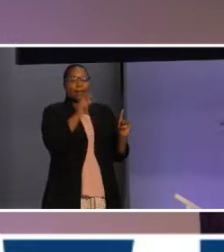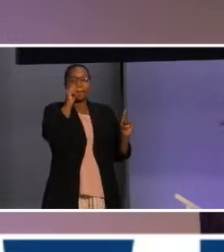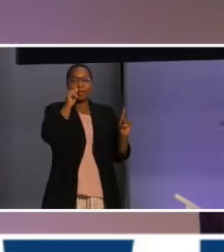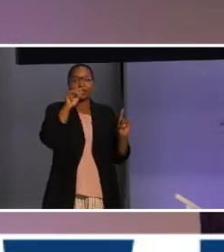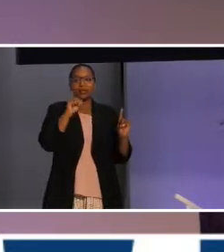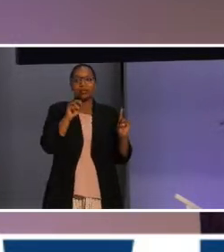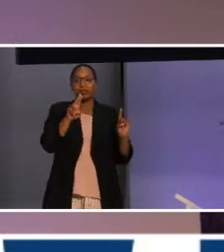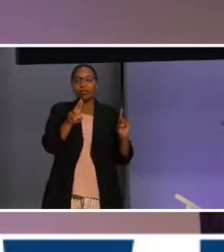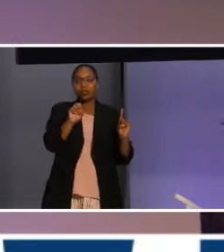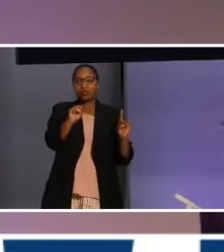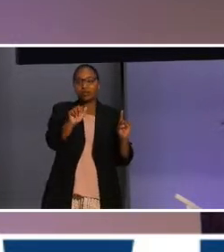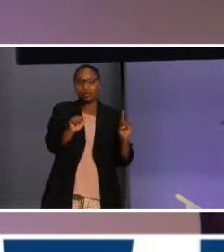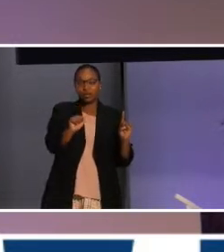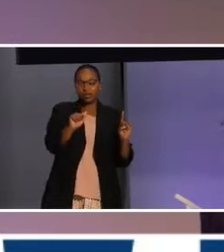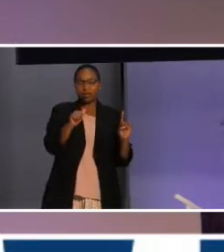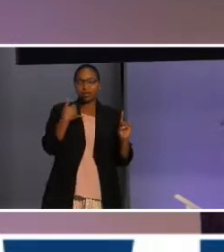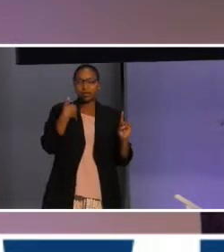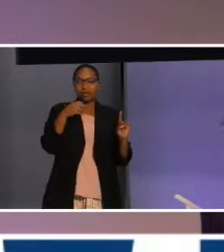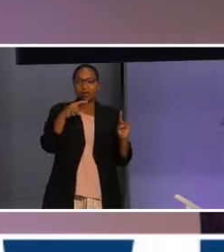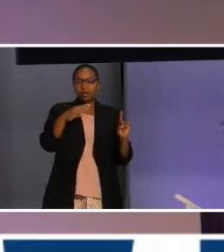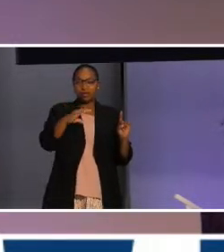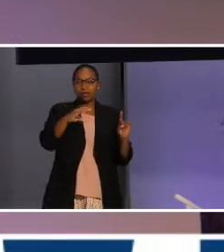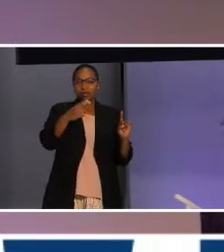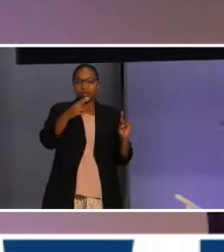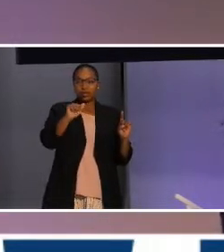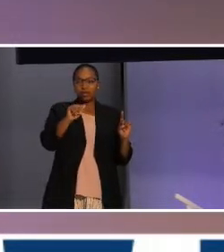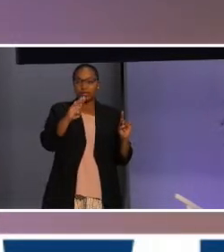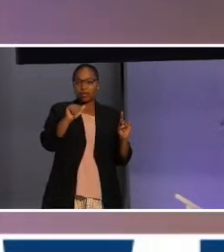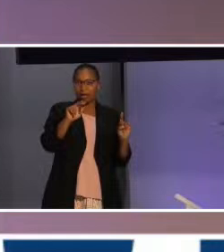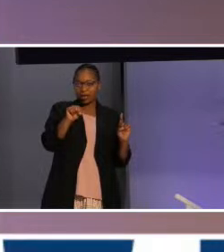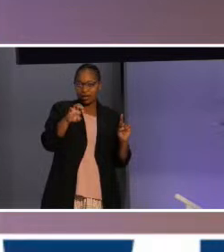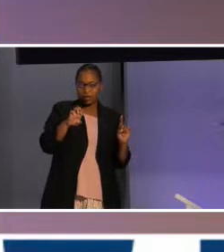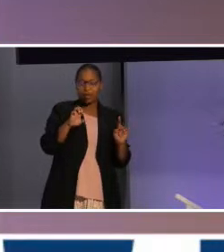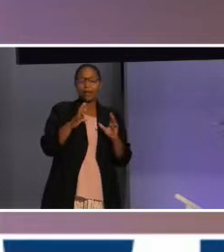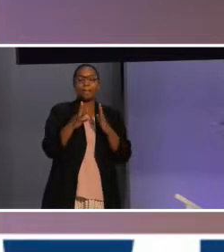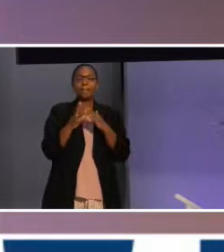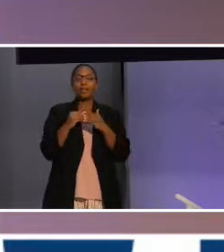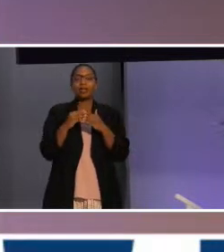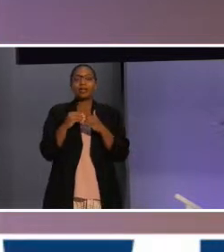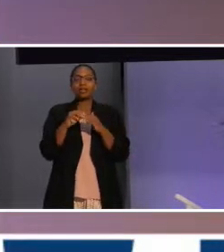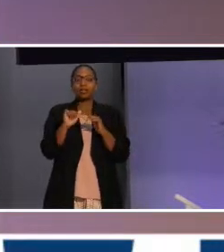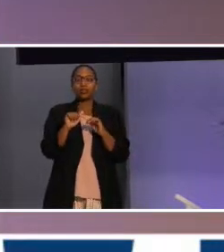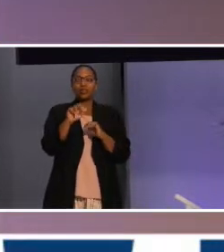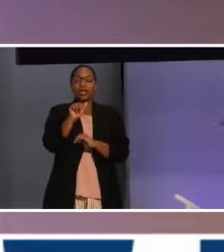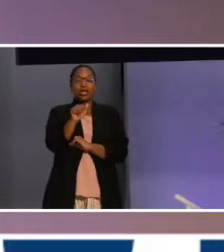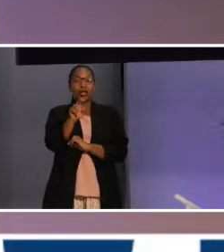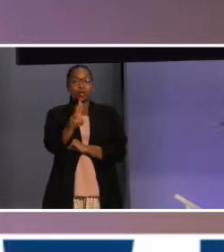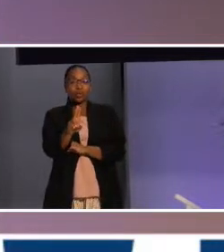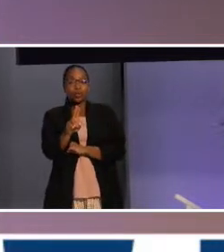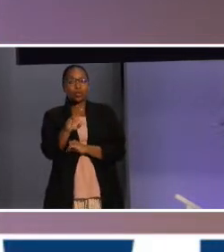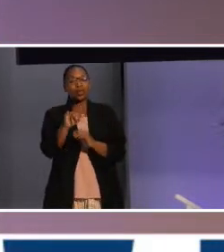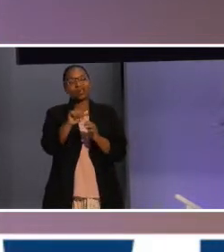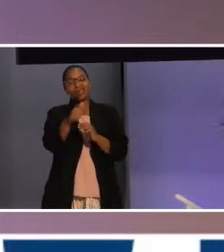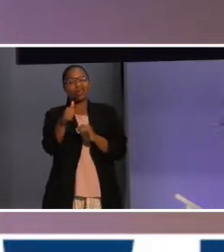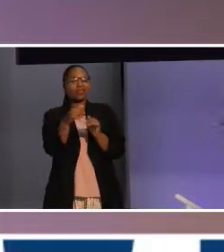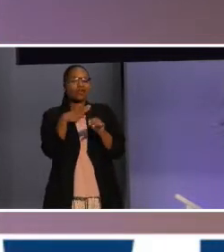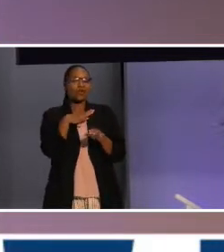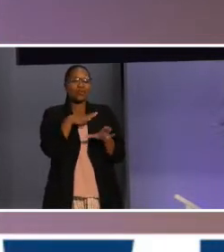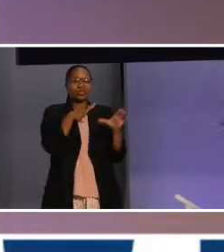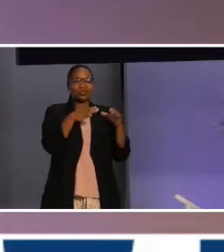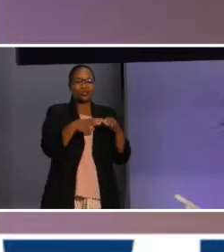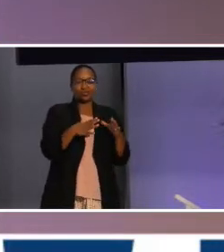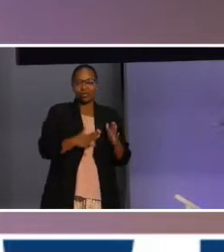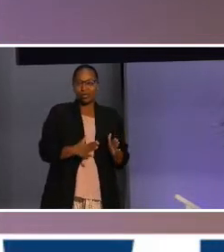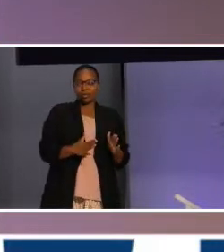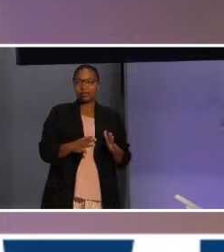of the AWEP executive, fellow commissioners, representatives of political parties,